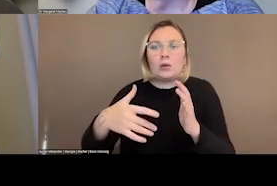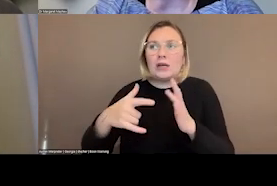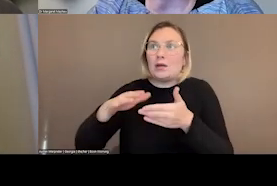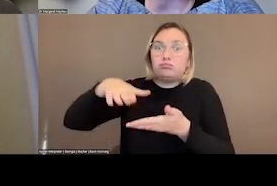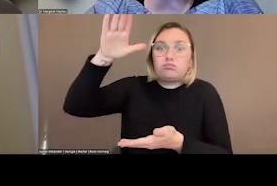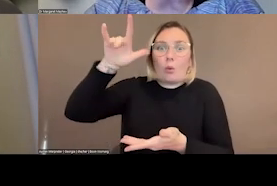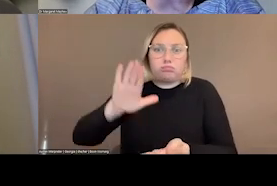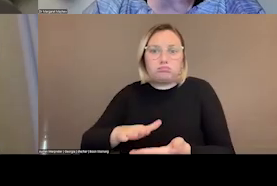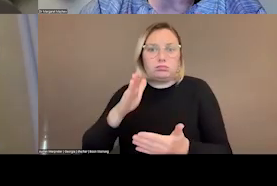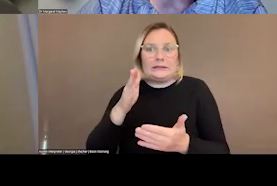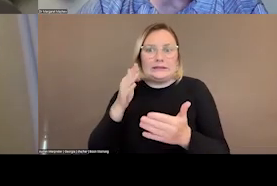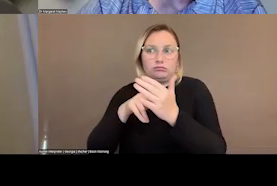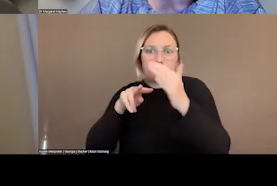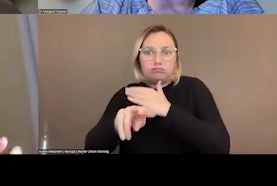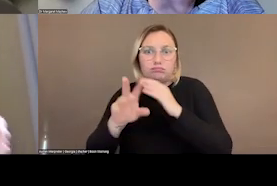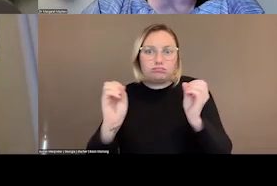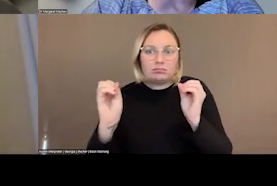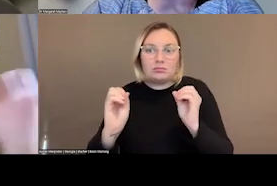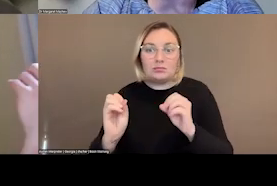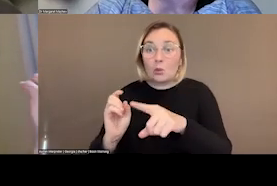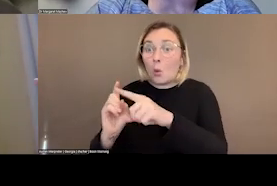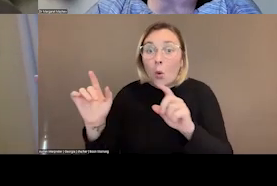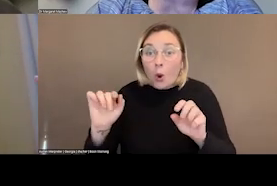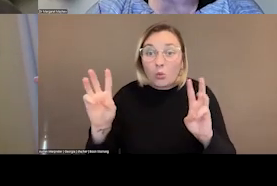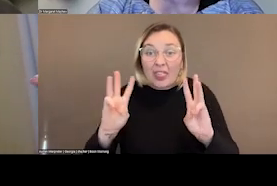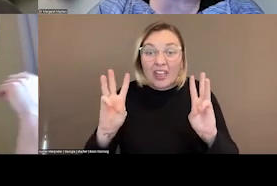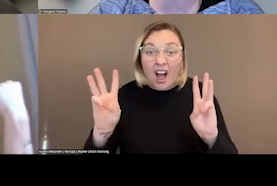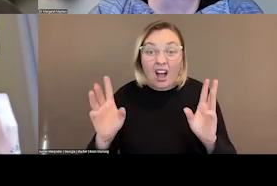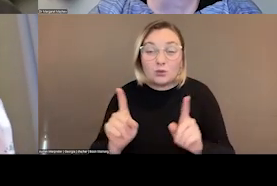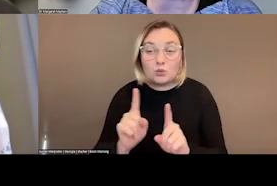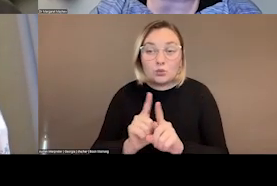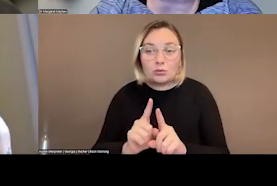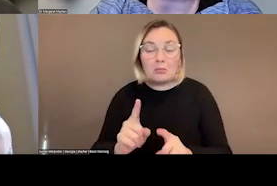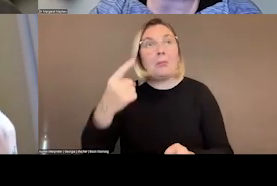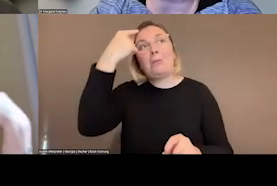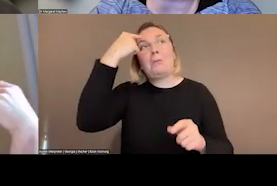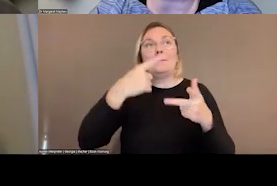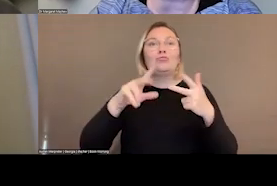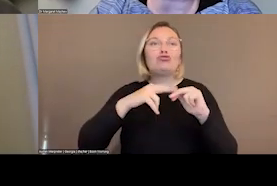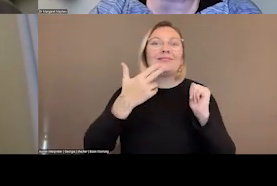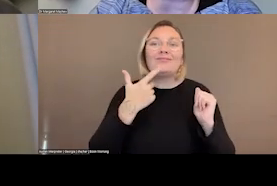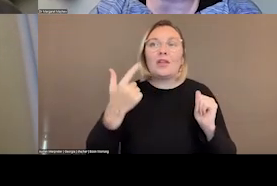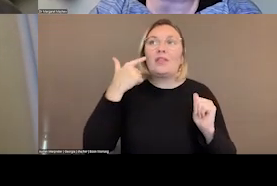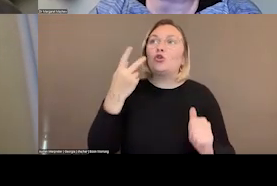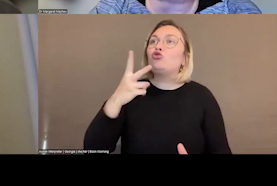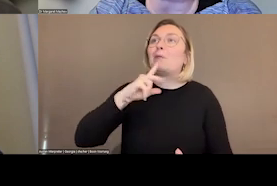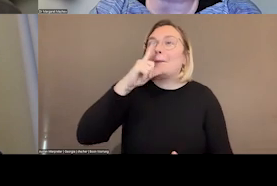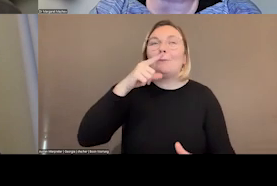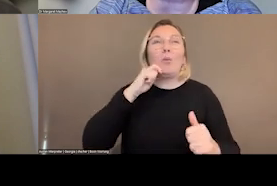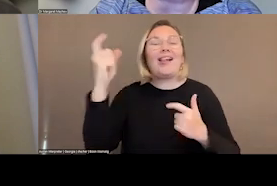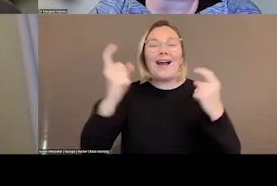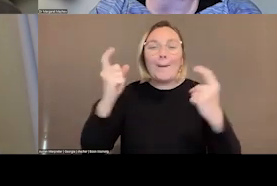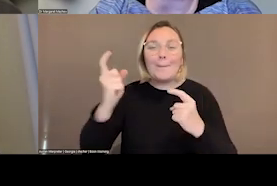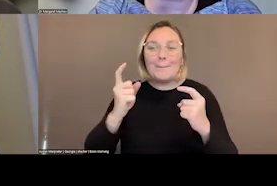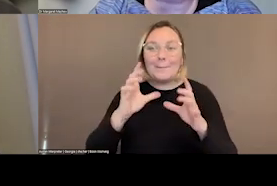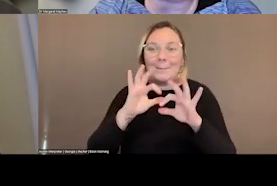things like that. And we Or expect, say the weather, or just say the weather something, and I thought, okay, we're going yeah, to have, 200 people at this event and no one